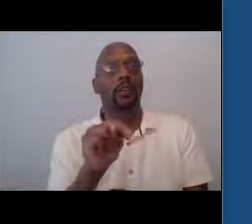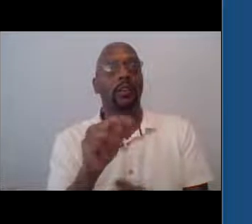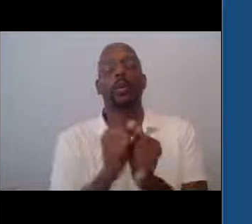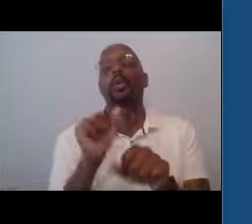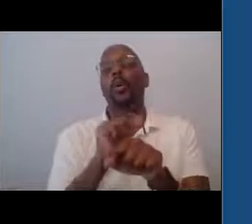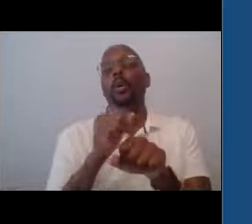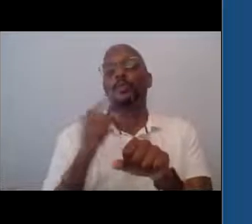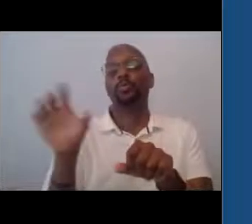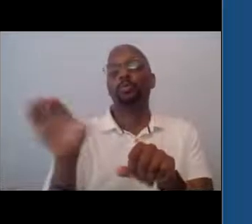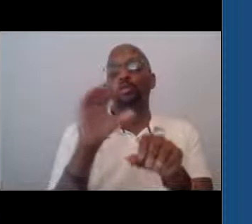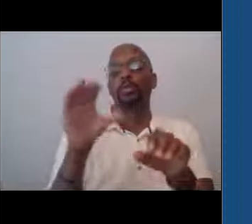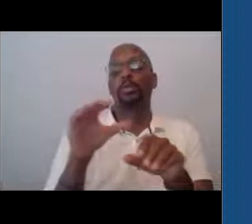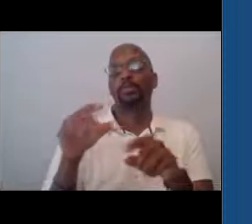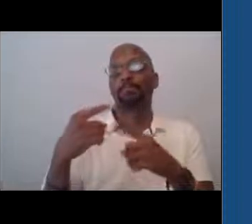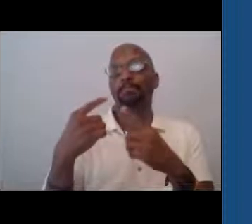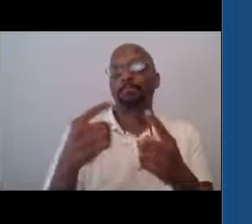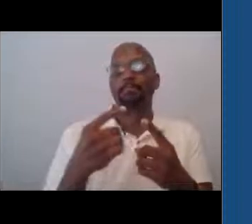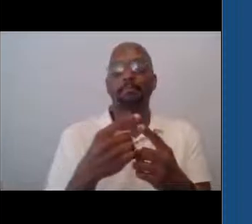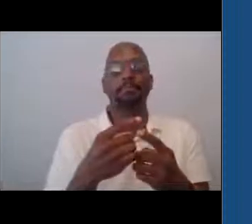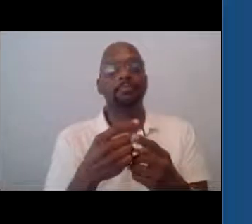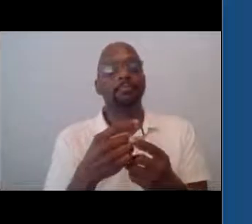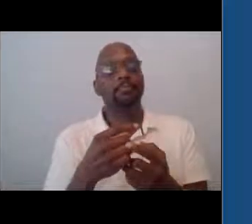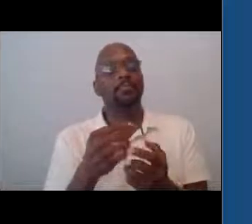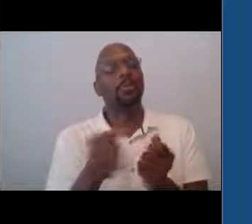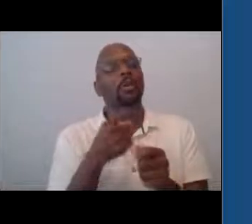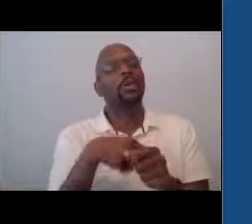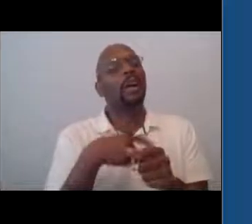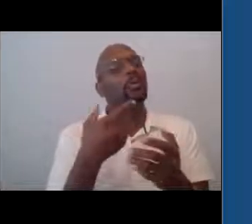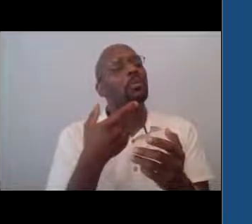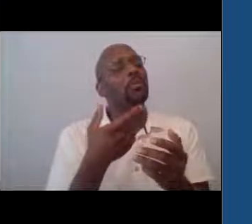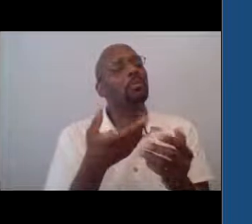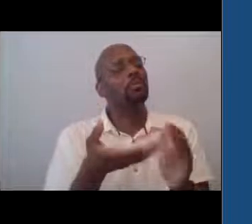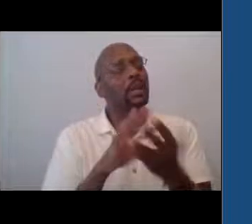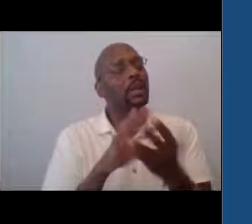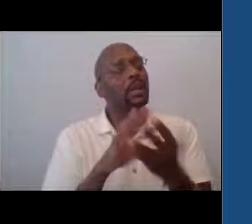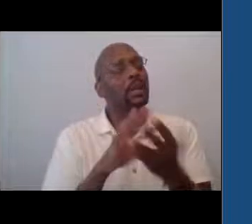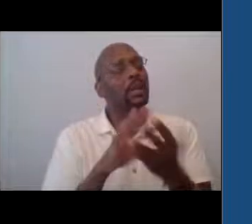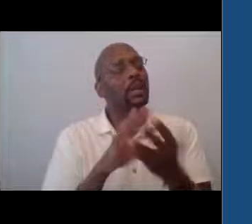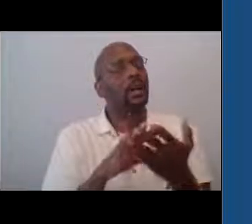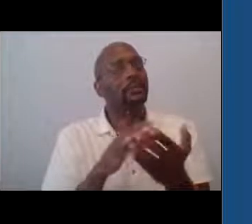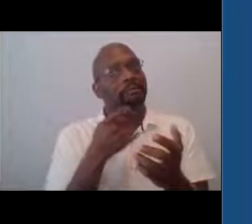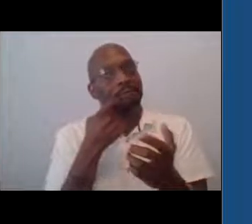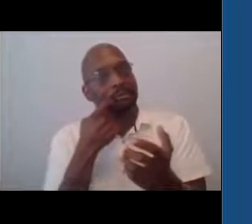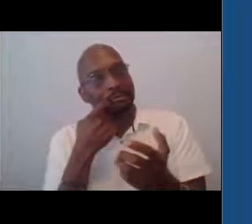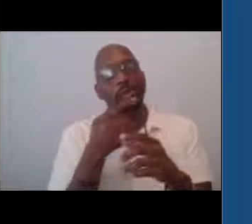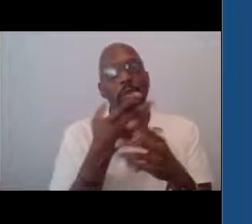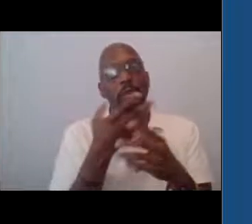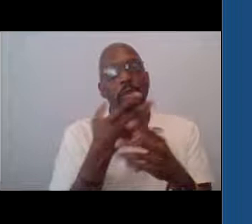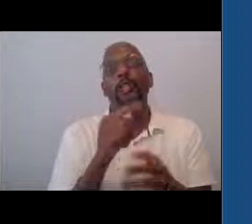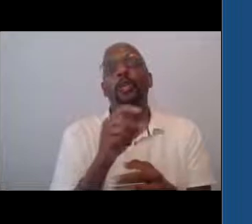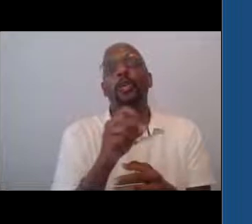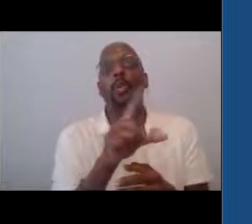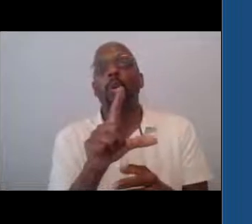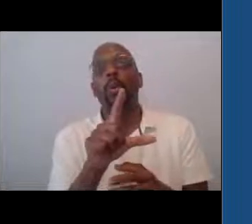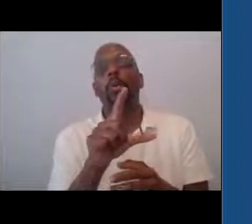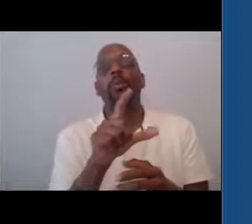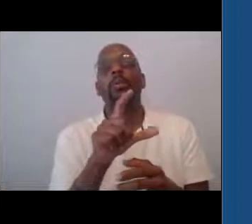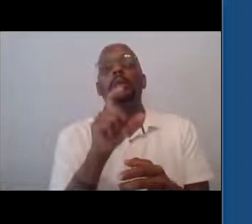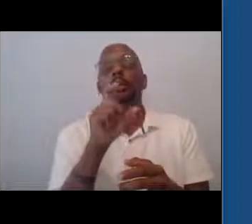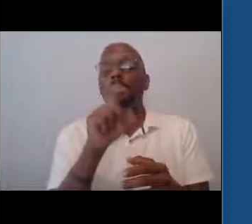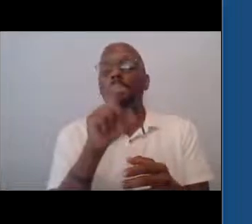I think very often we get roped into believing the tools that we have to use to improve transportation have to